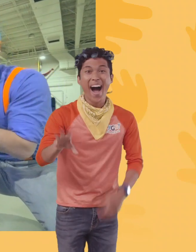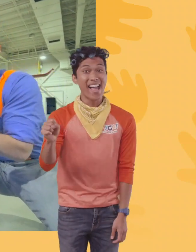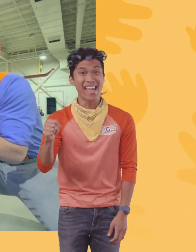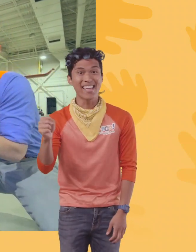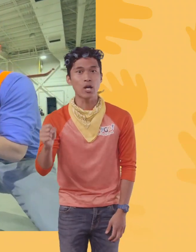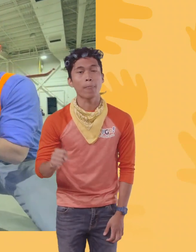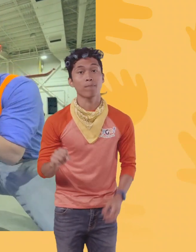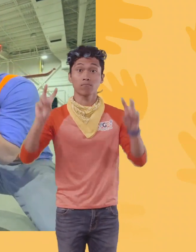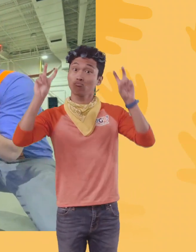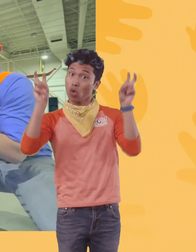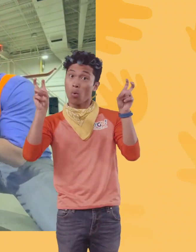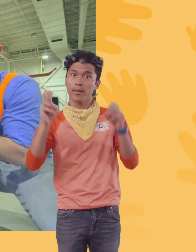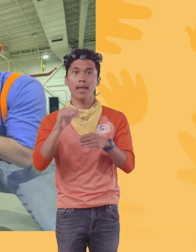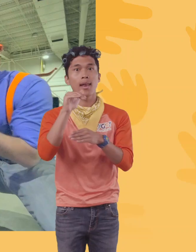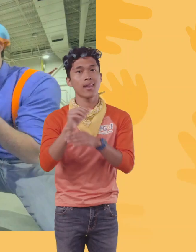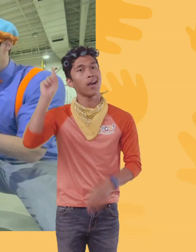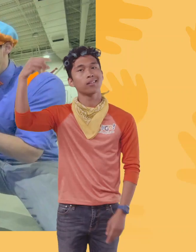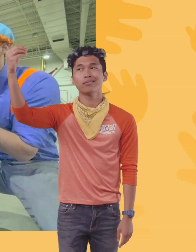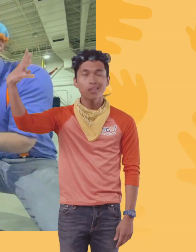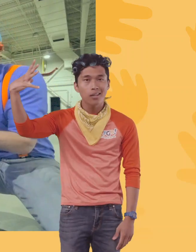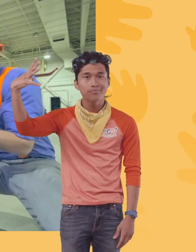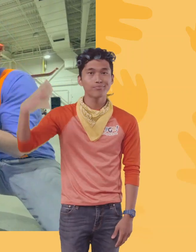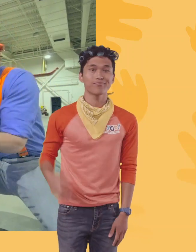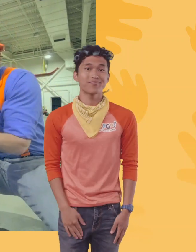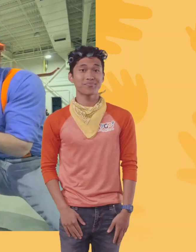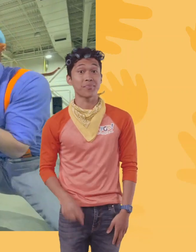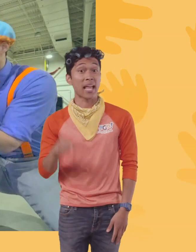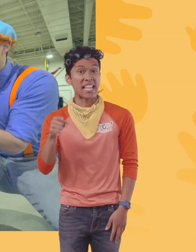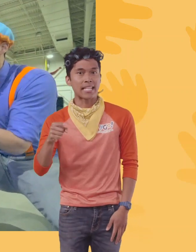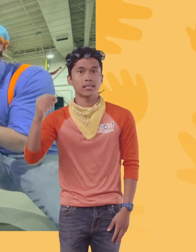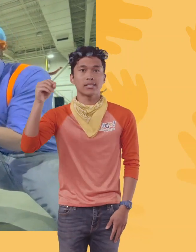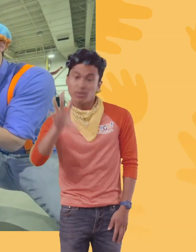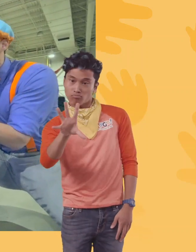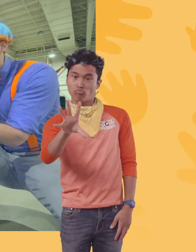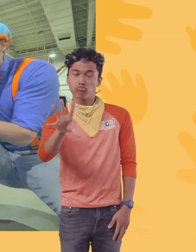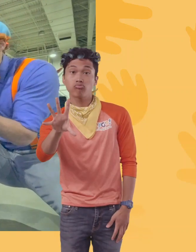Yeah, also known as the night sun. This is used to shine so then